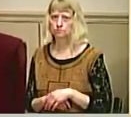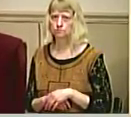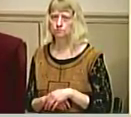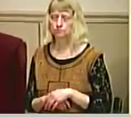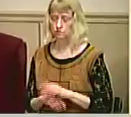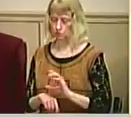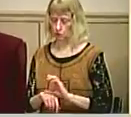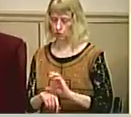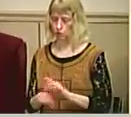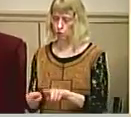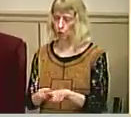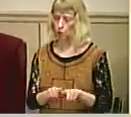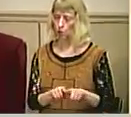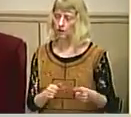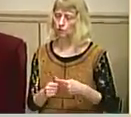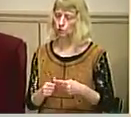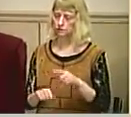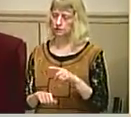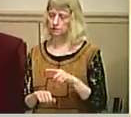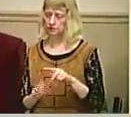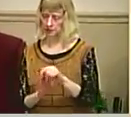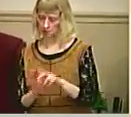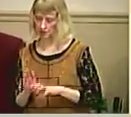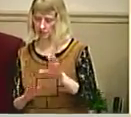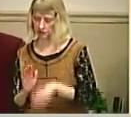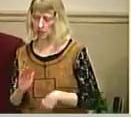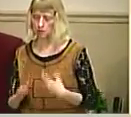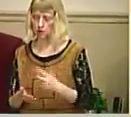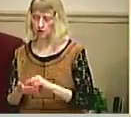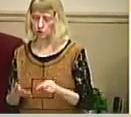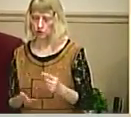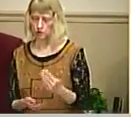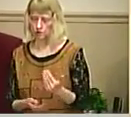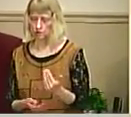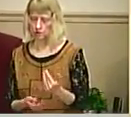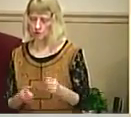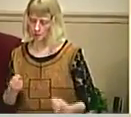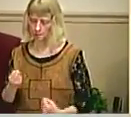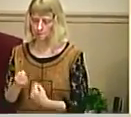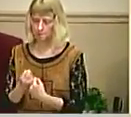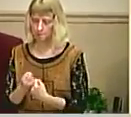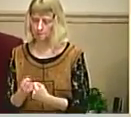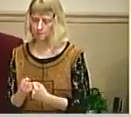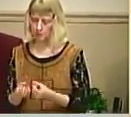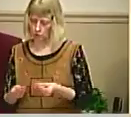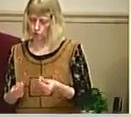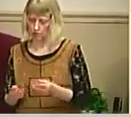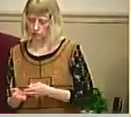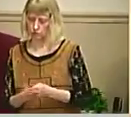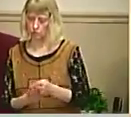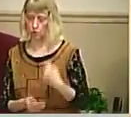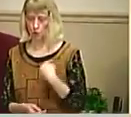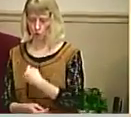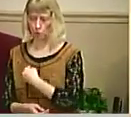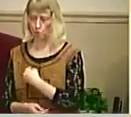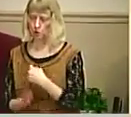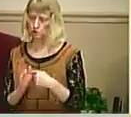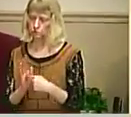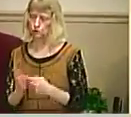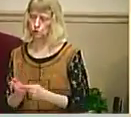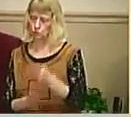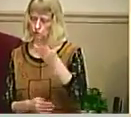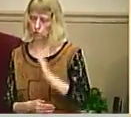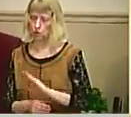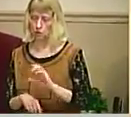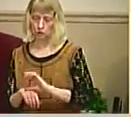The church, according to 1 Timothy 3:15, is the pillar and the ground of truth. We hold up the truth of God in this world today, and if the church